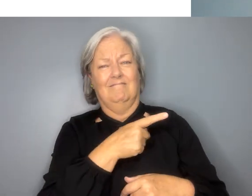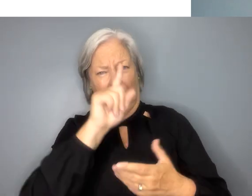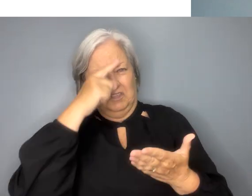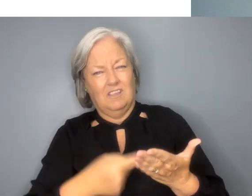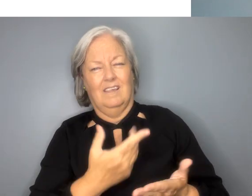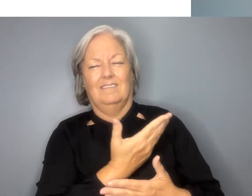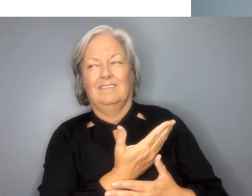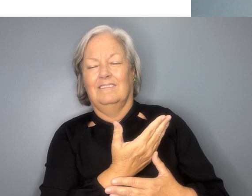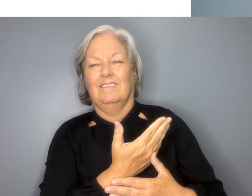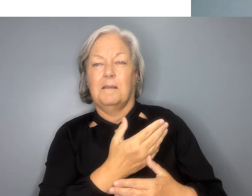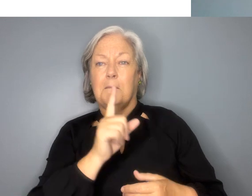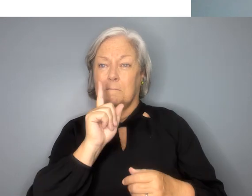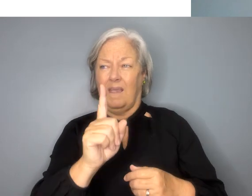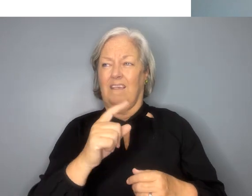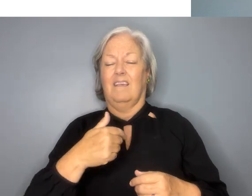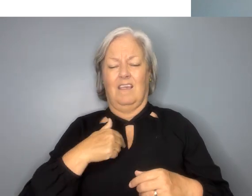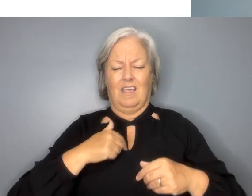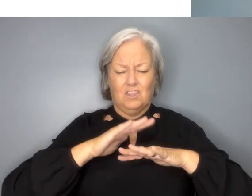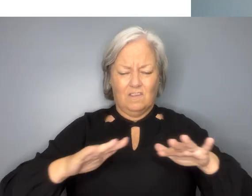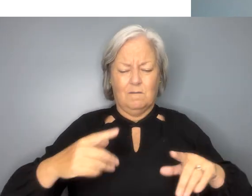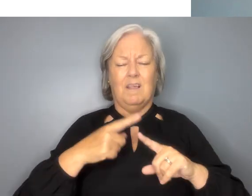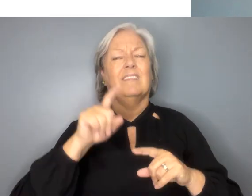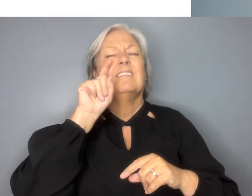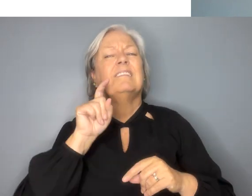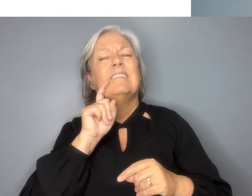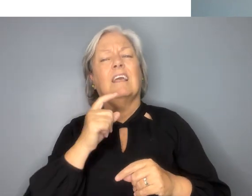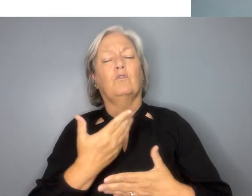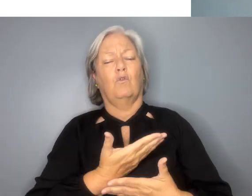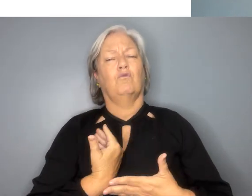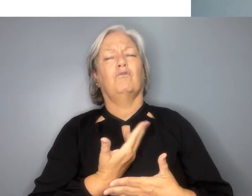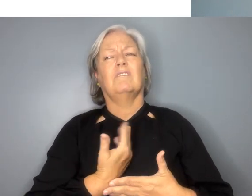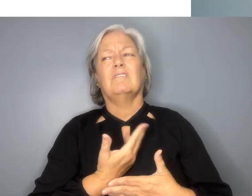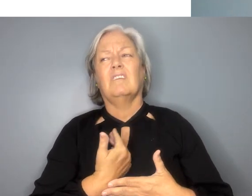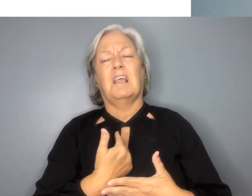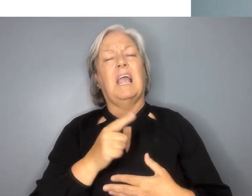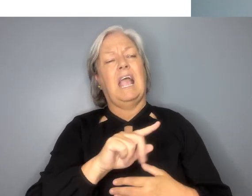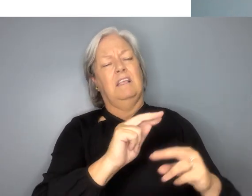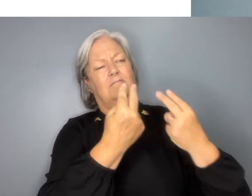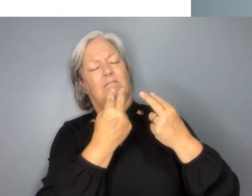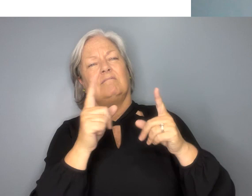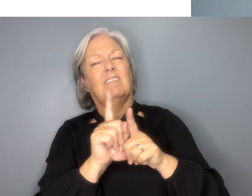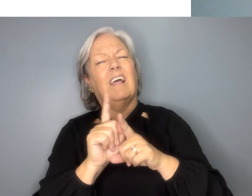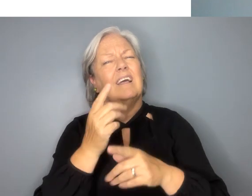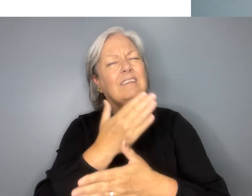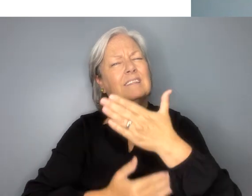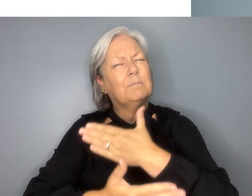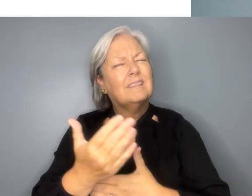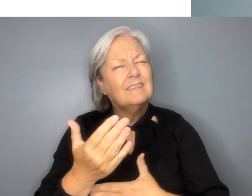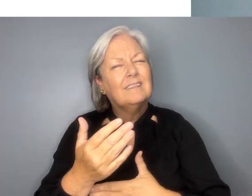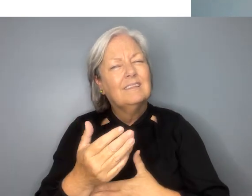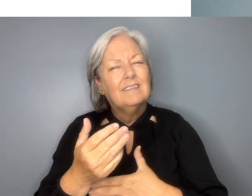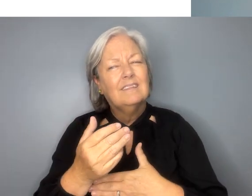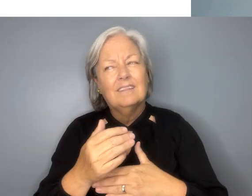to recognize that often being diverse in sexual orientation has been treated like a disability, and the overlap there